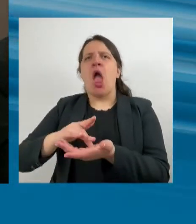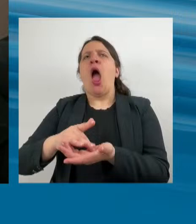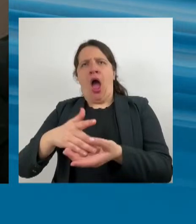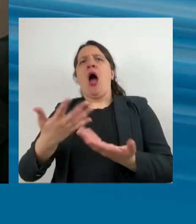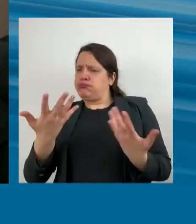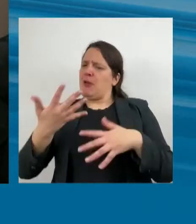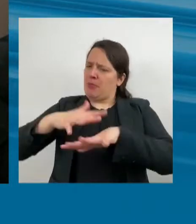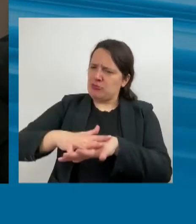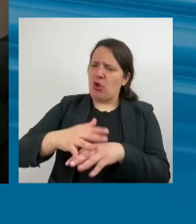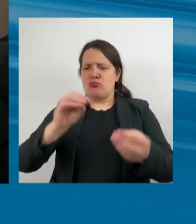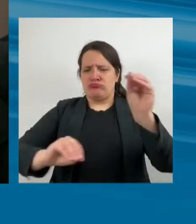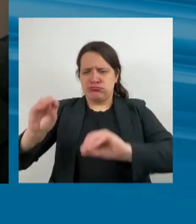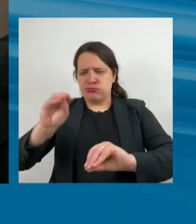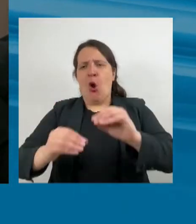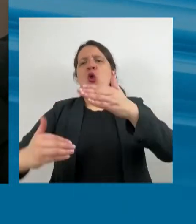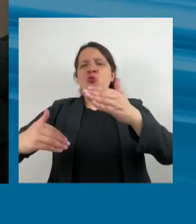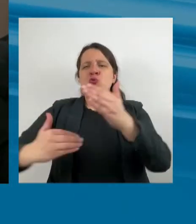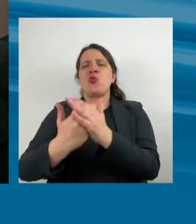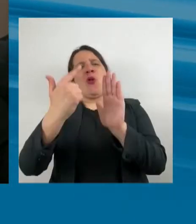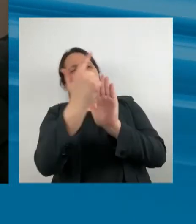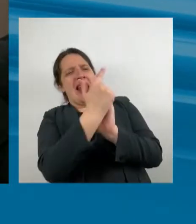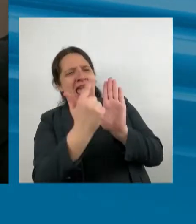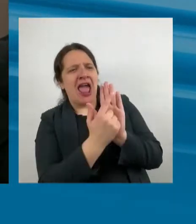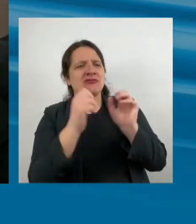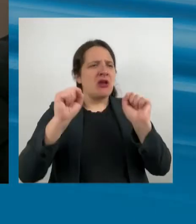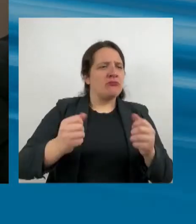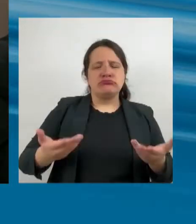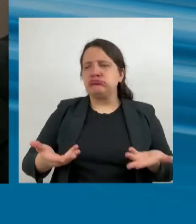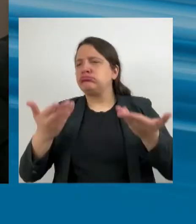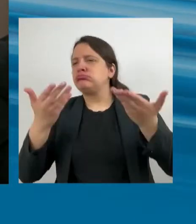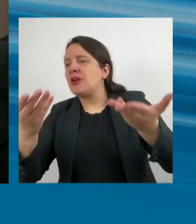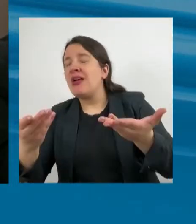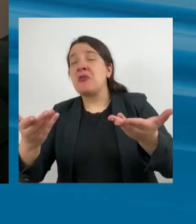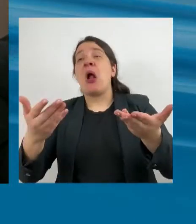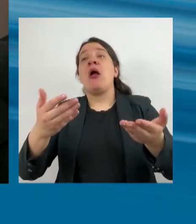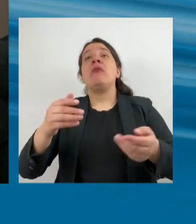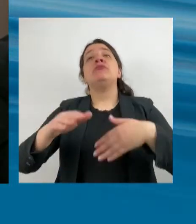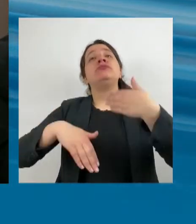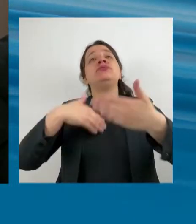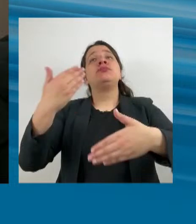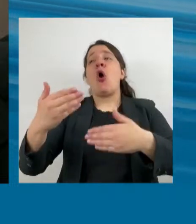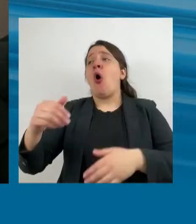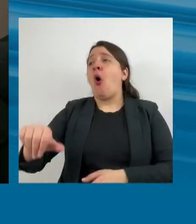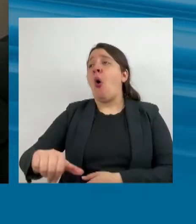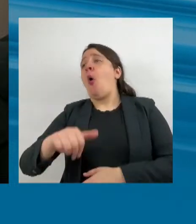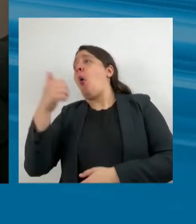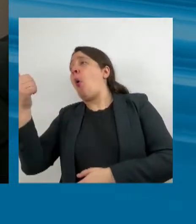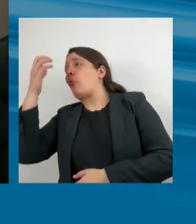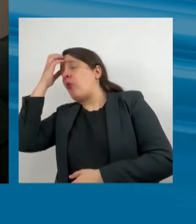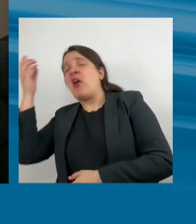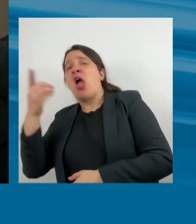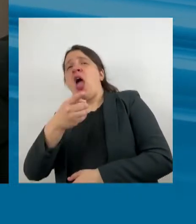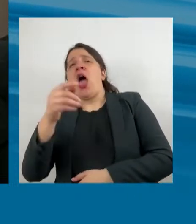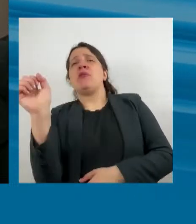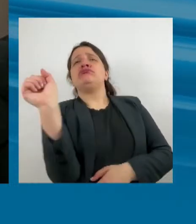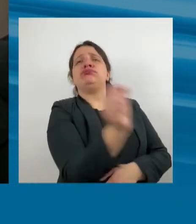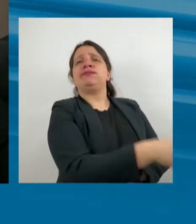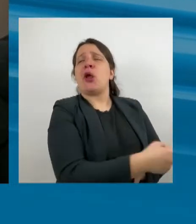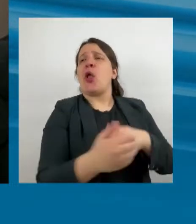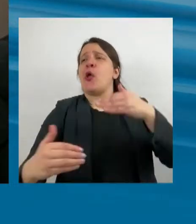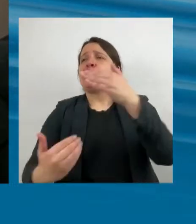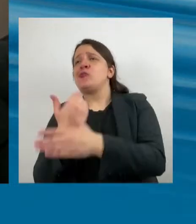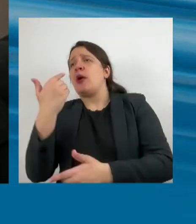of the democratic system that we have, we need to respect the will of the people. And then